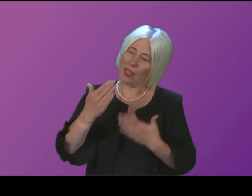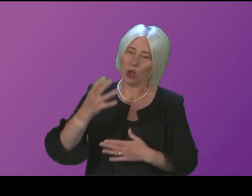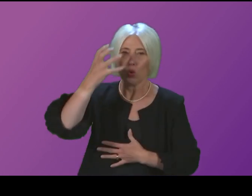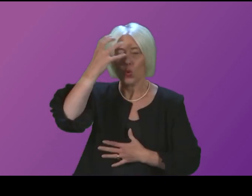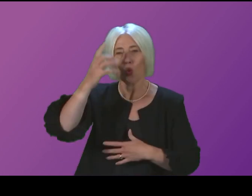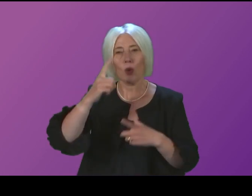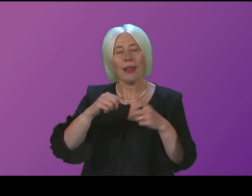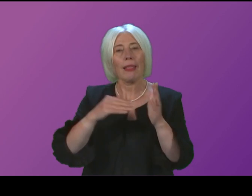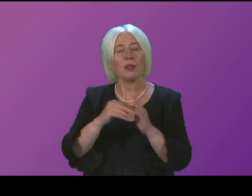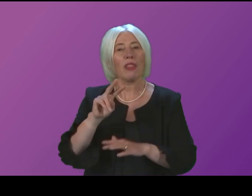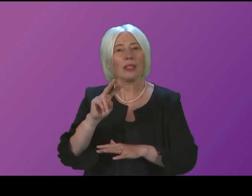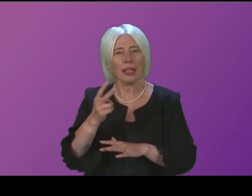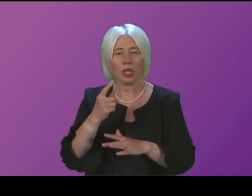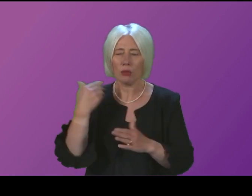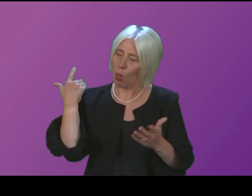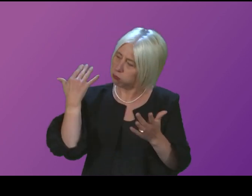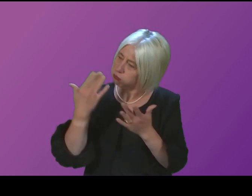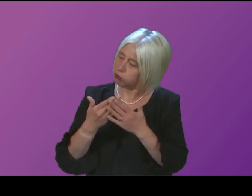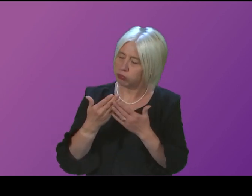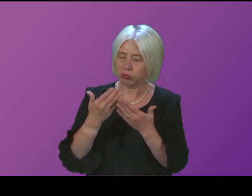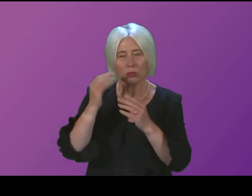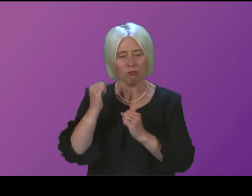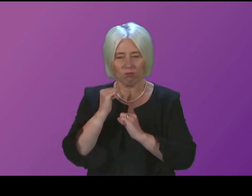long, loyal, and dignified service,